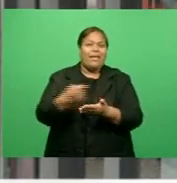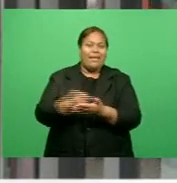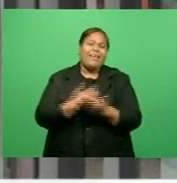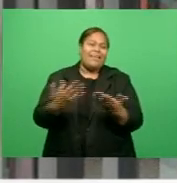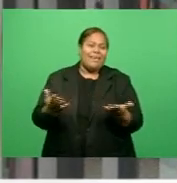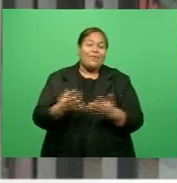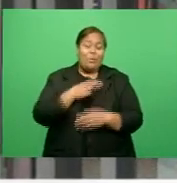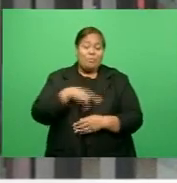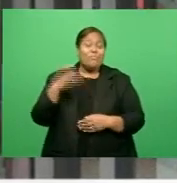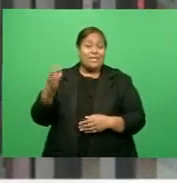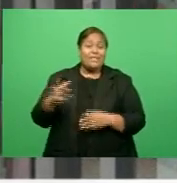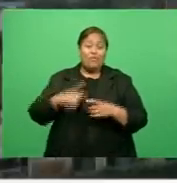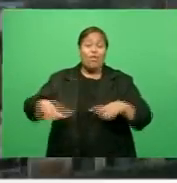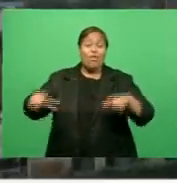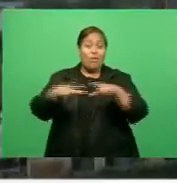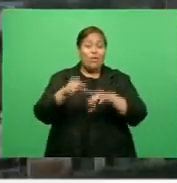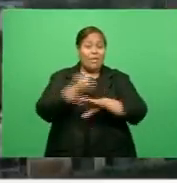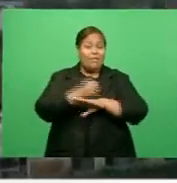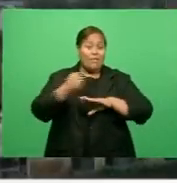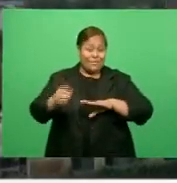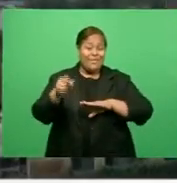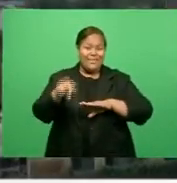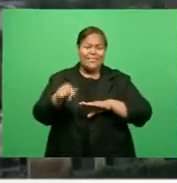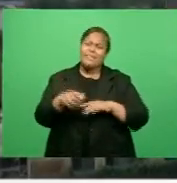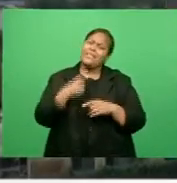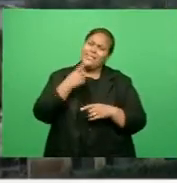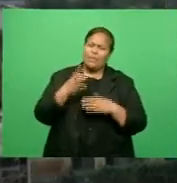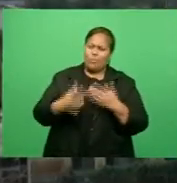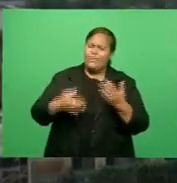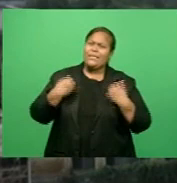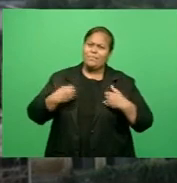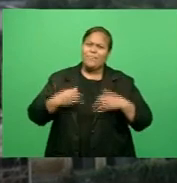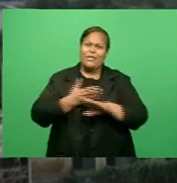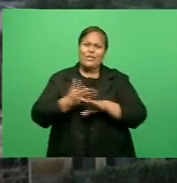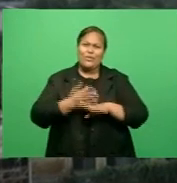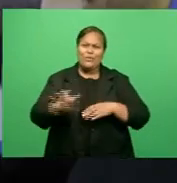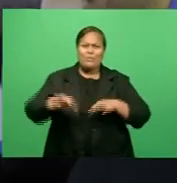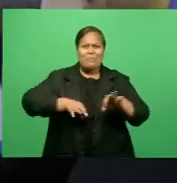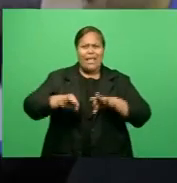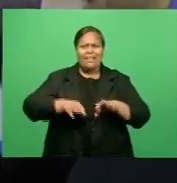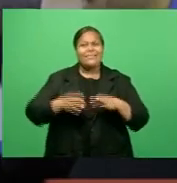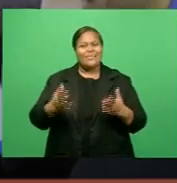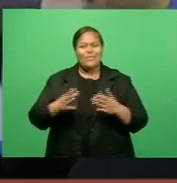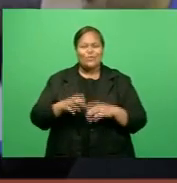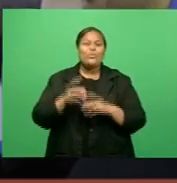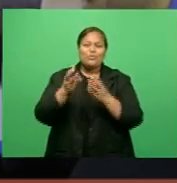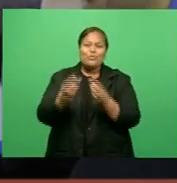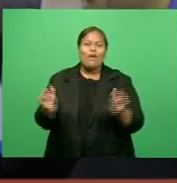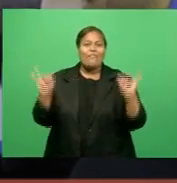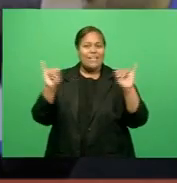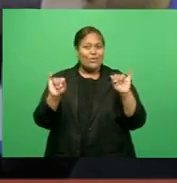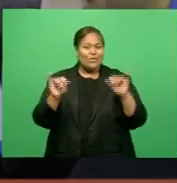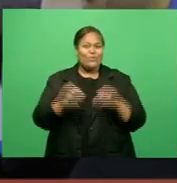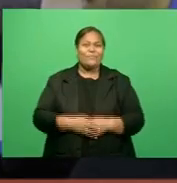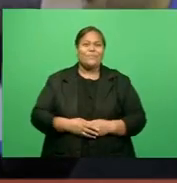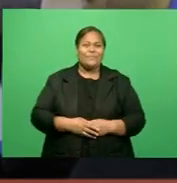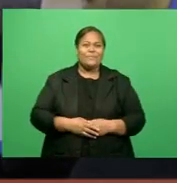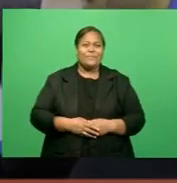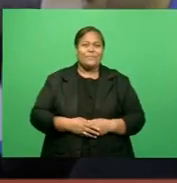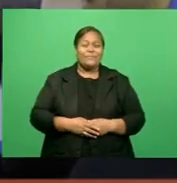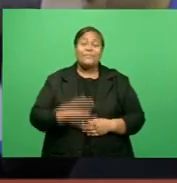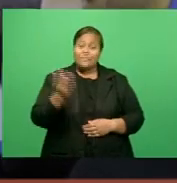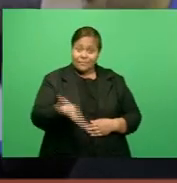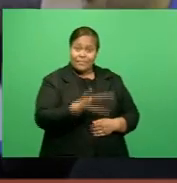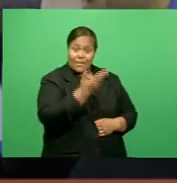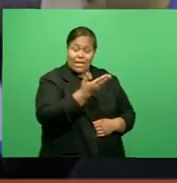Government Pramila Kumar says they will implement new strategies to address this issue. So my next big chunk of work